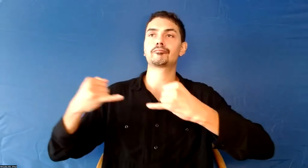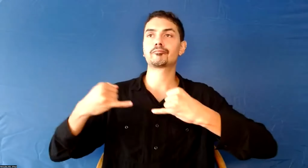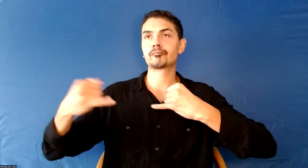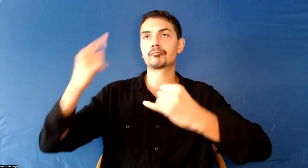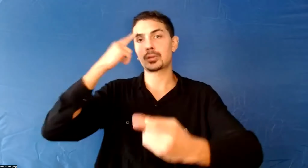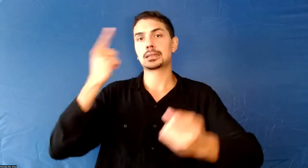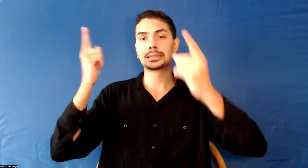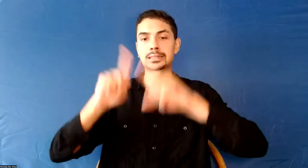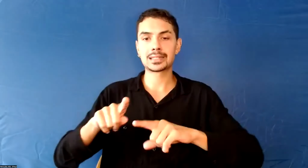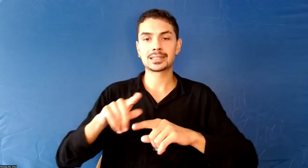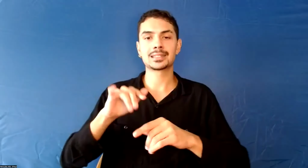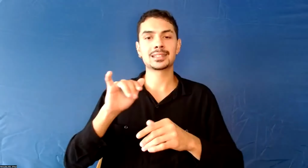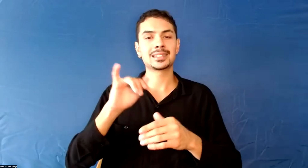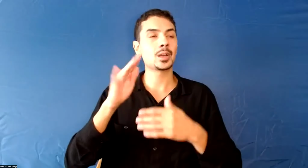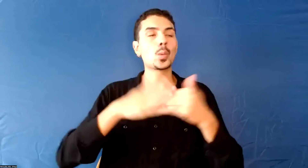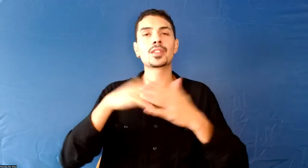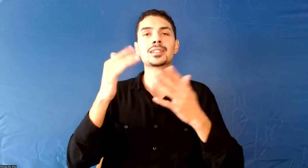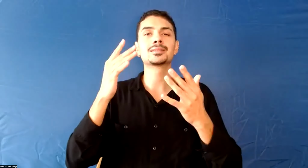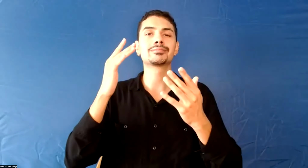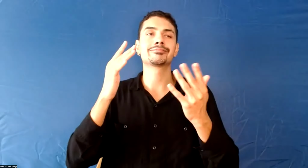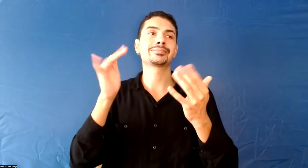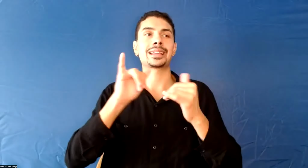hand game. It just draws a line